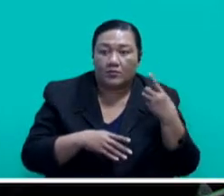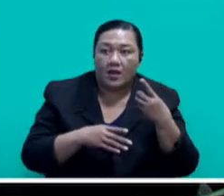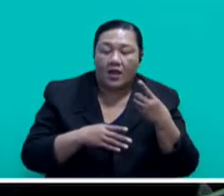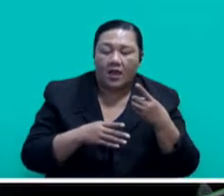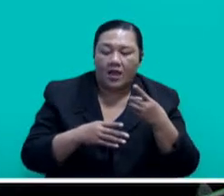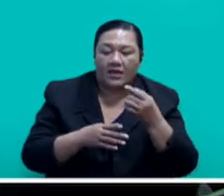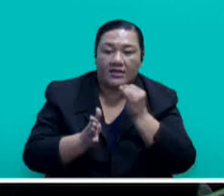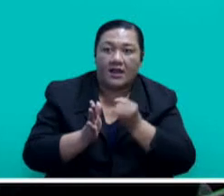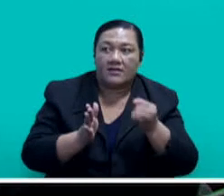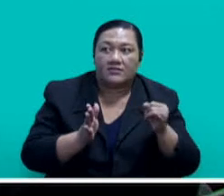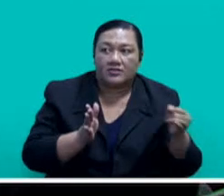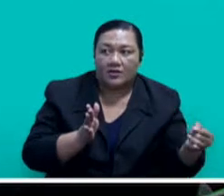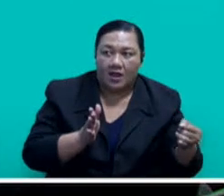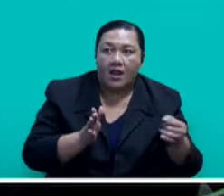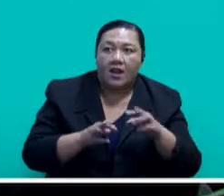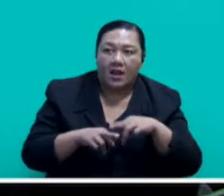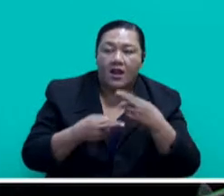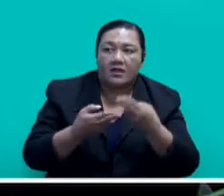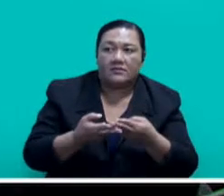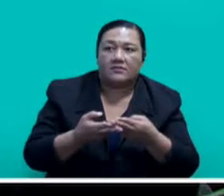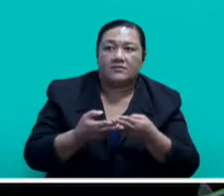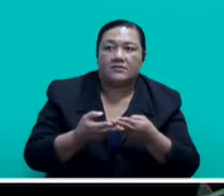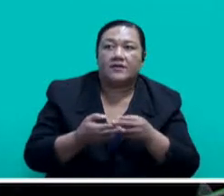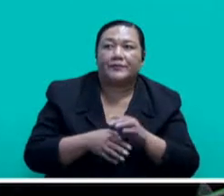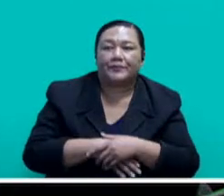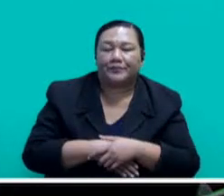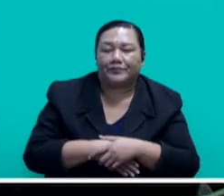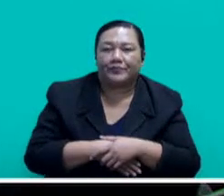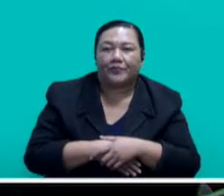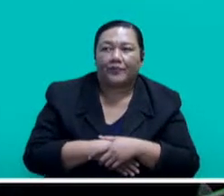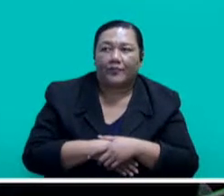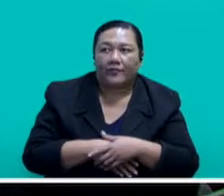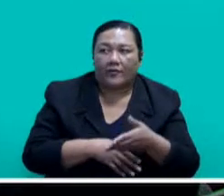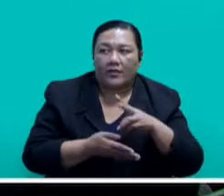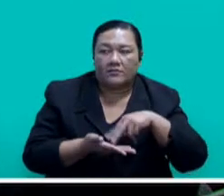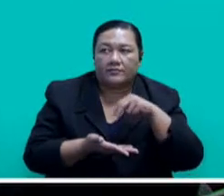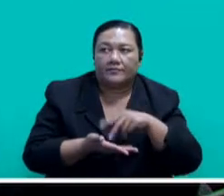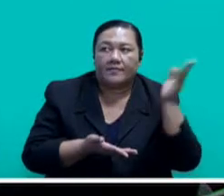Deo Singh, to make his contribution. The floor is yours, sir.